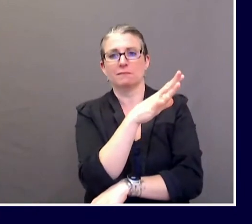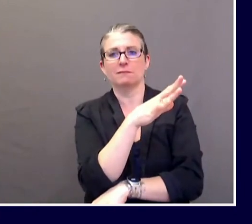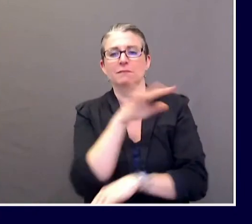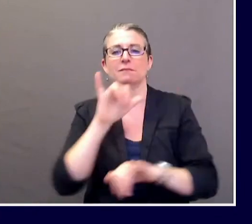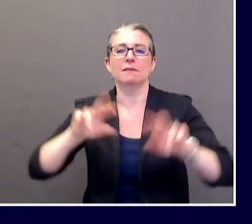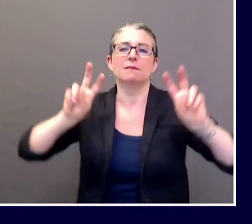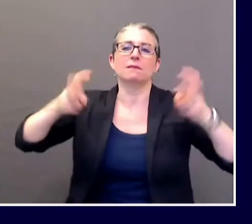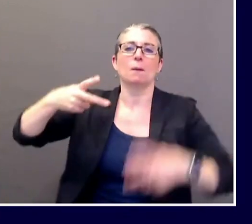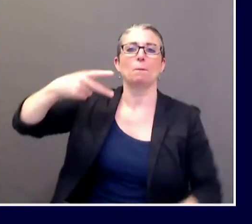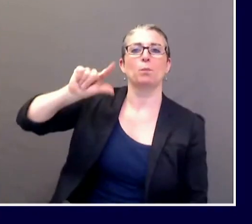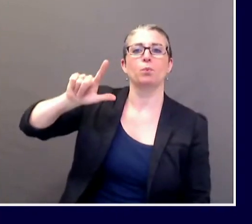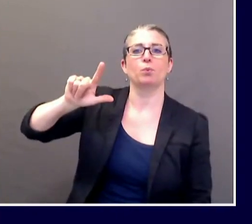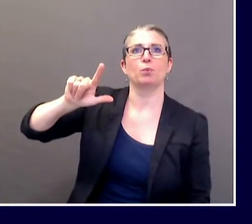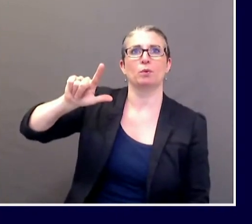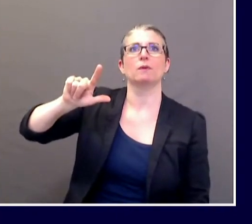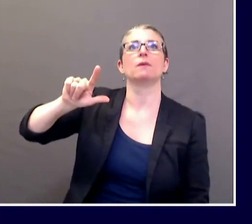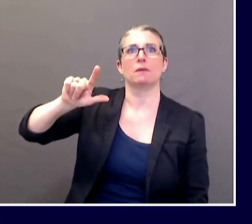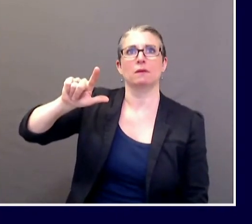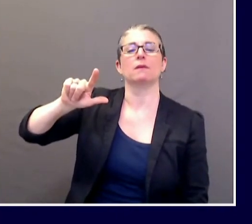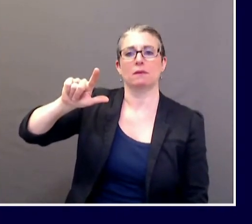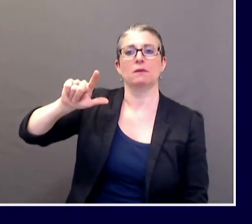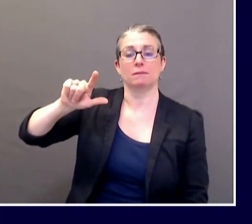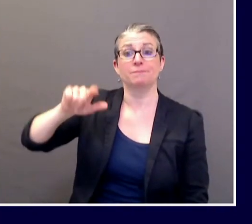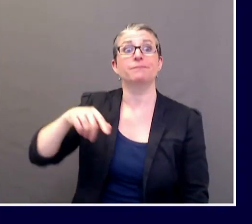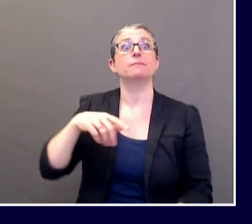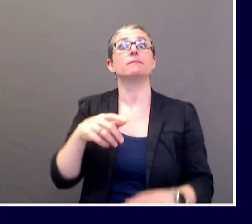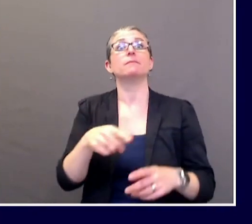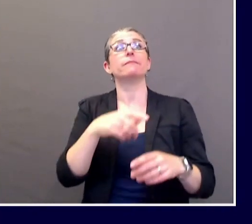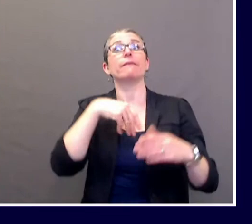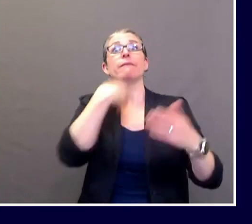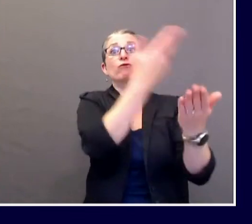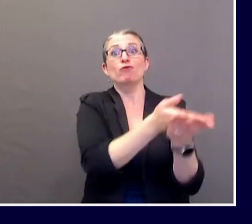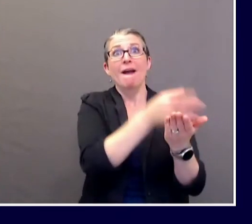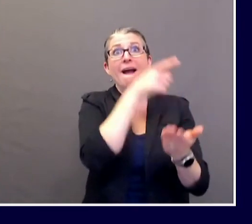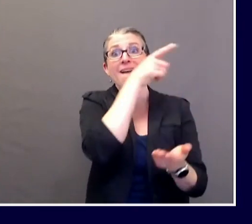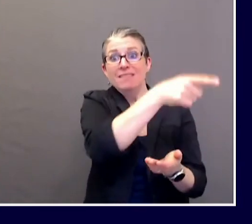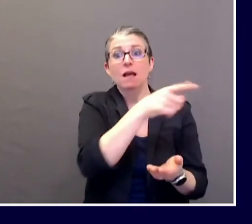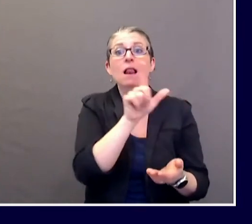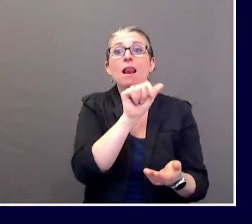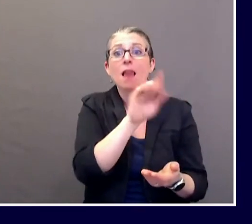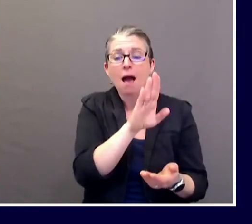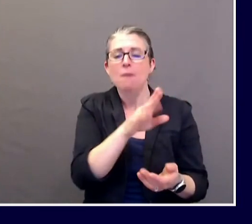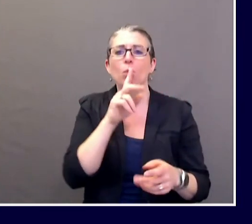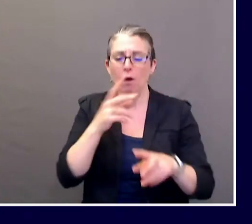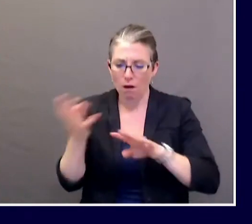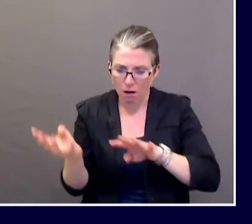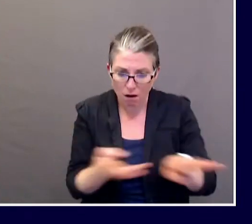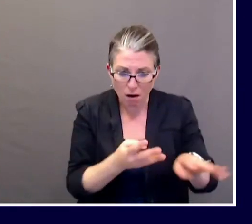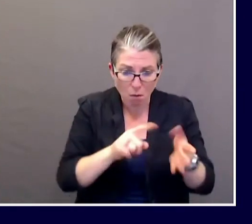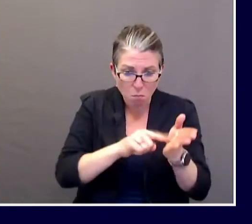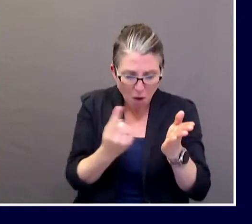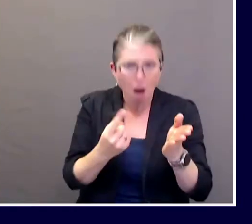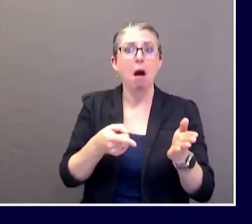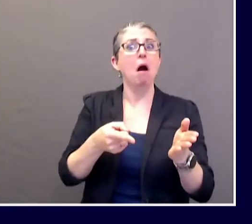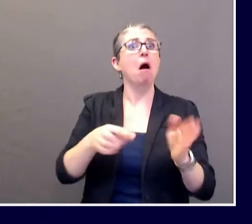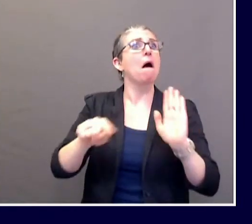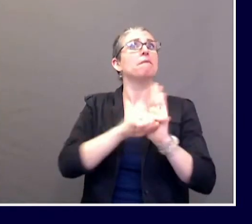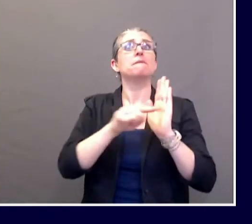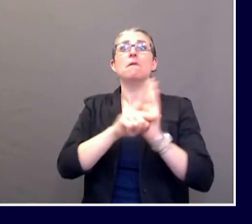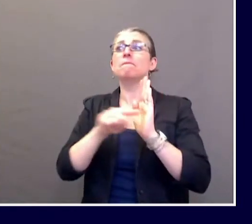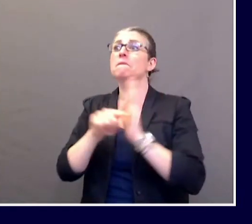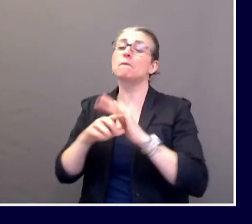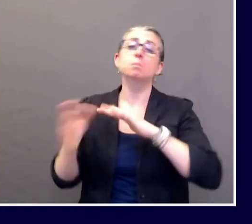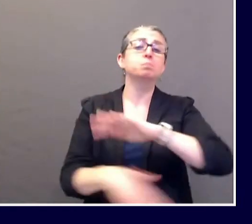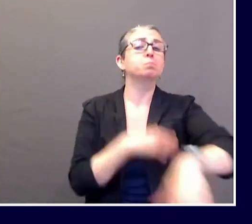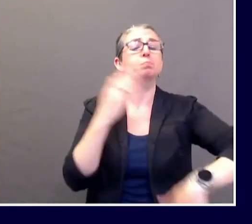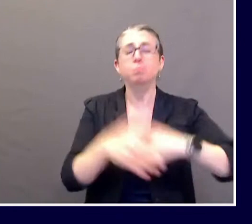BinaxNOW test or a PCR test. The positive individuals would then be sent home to begin their isolation period to limit the number